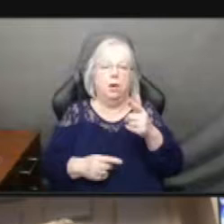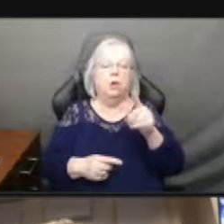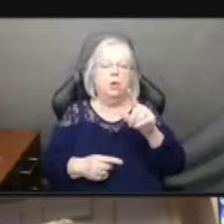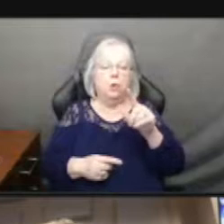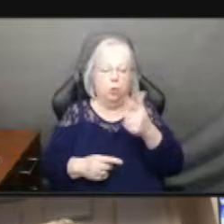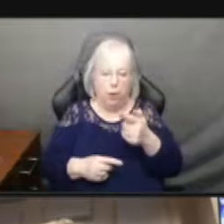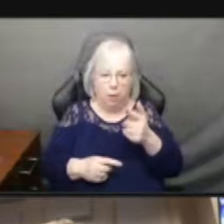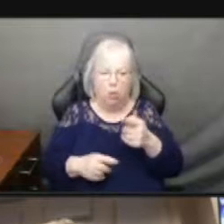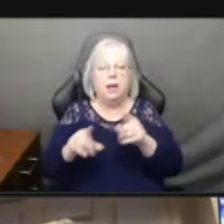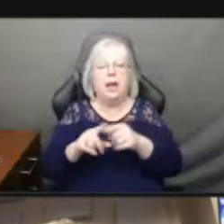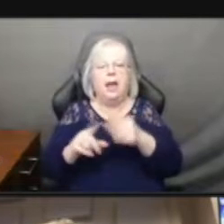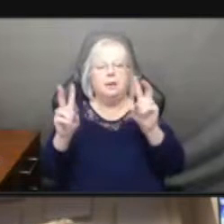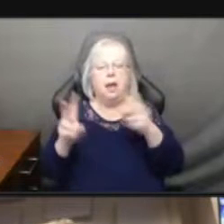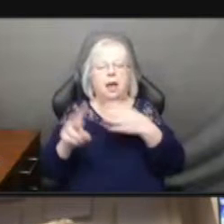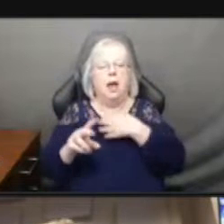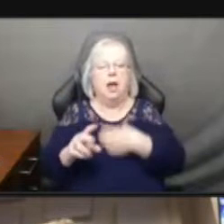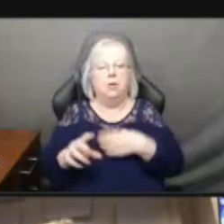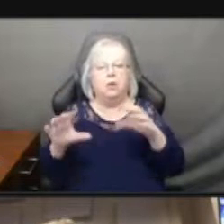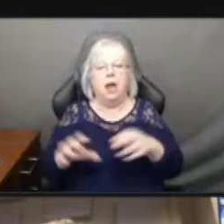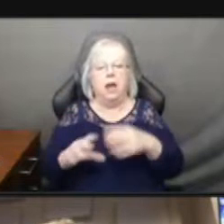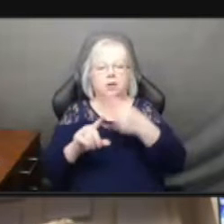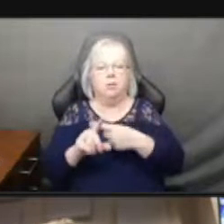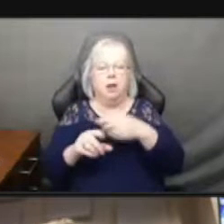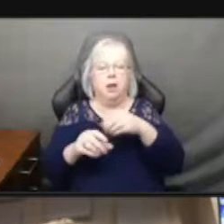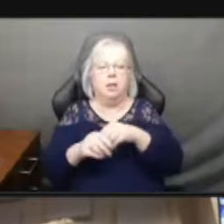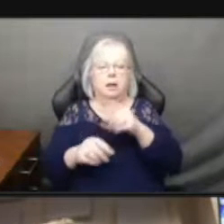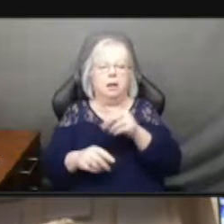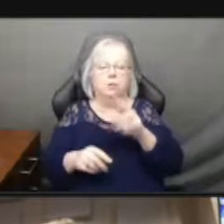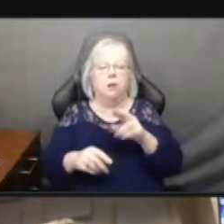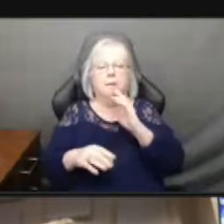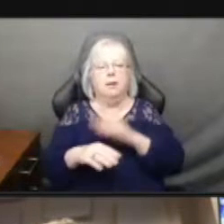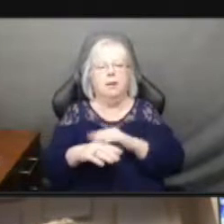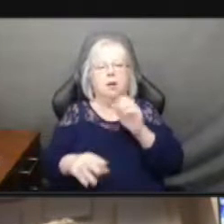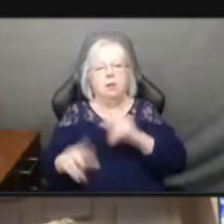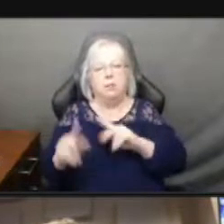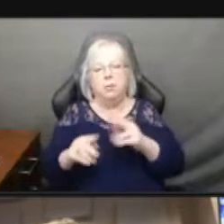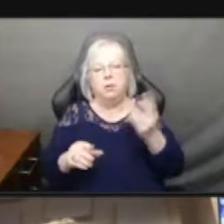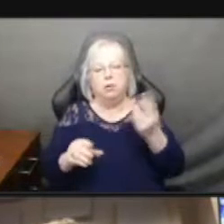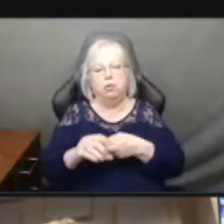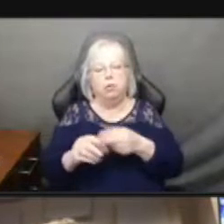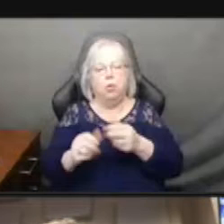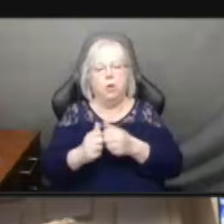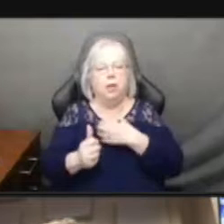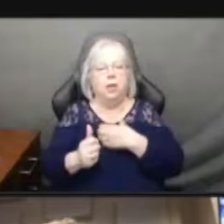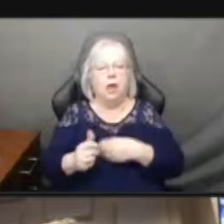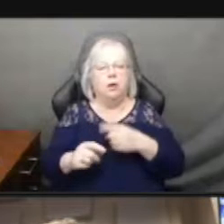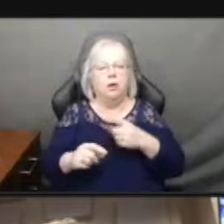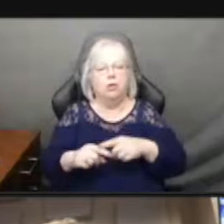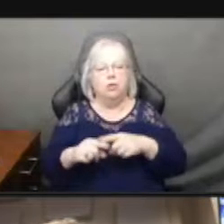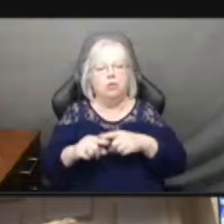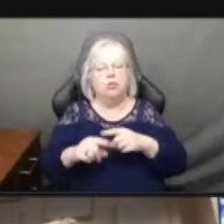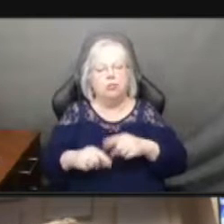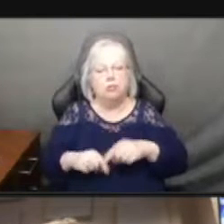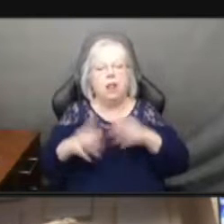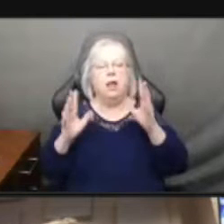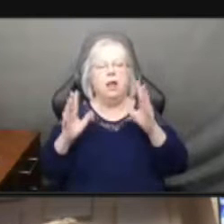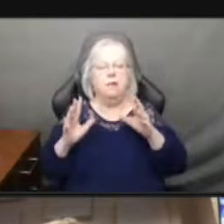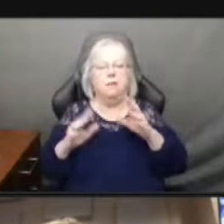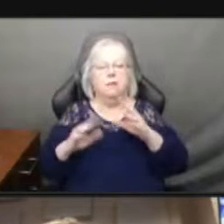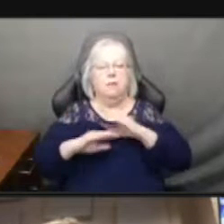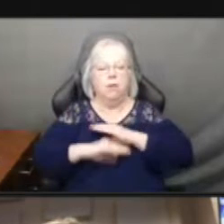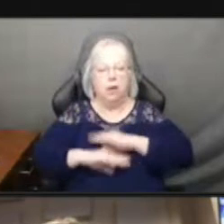2021 as Hunger Action Month in the City of Little Rock, and call upon residents to join with hunger relief providers and advocates in Little Rock and all over